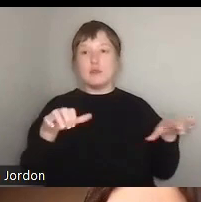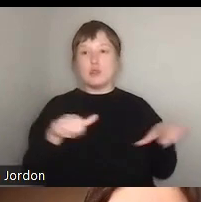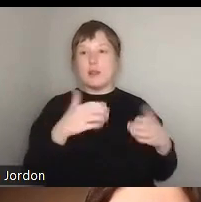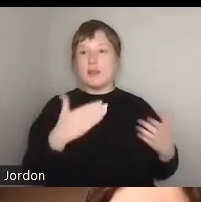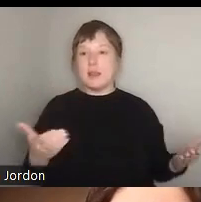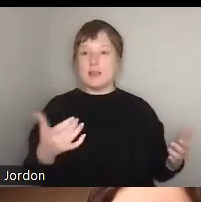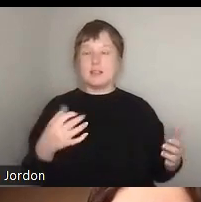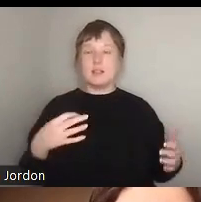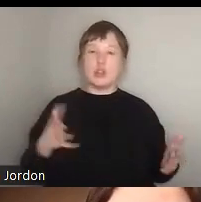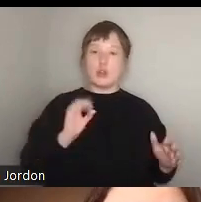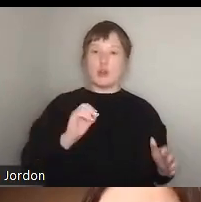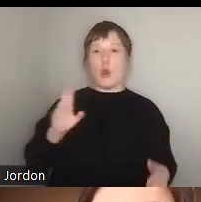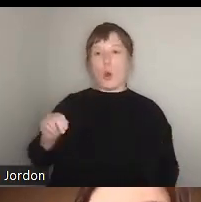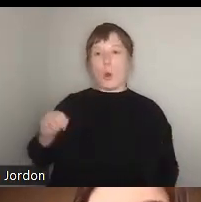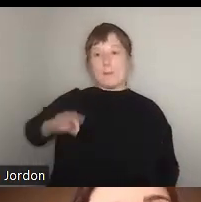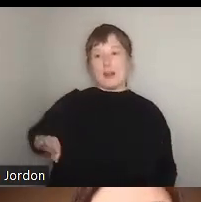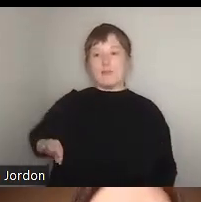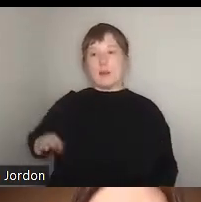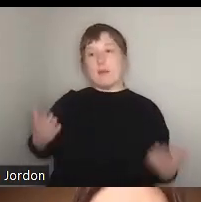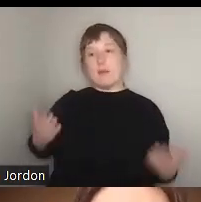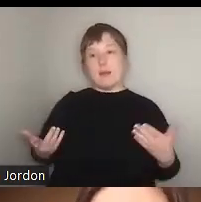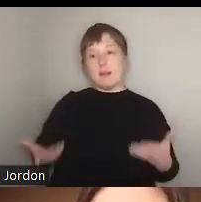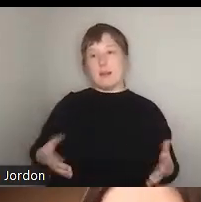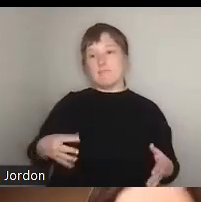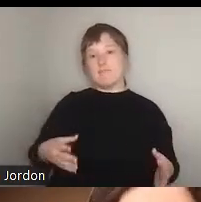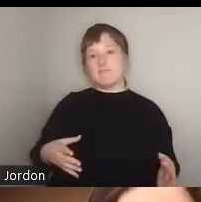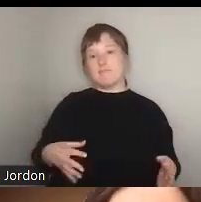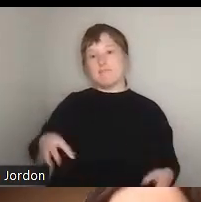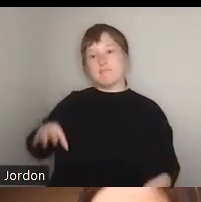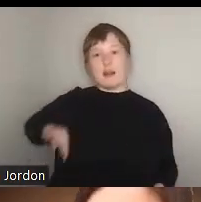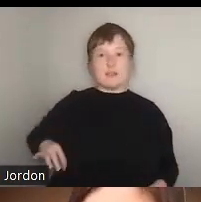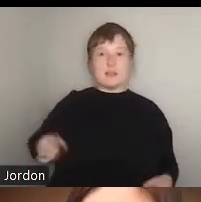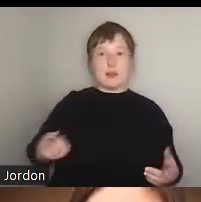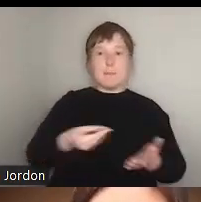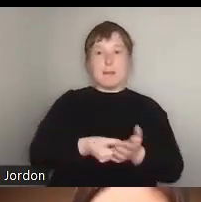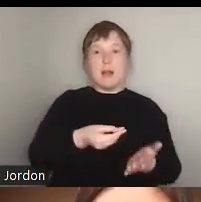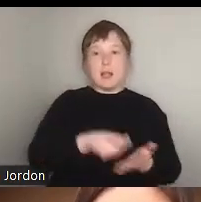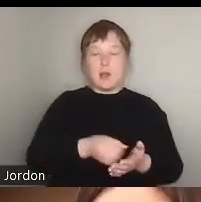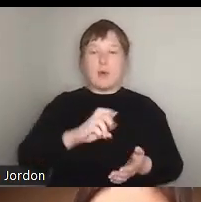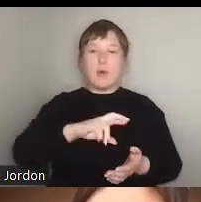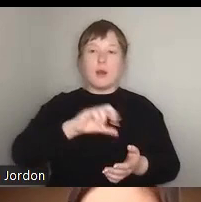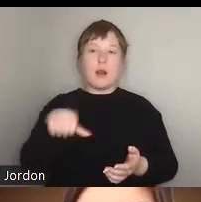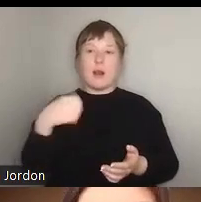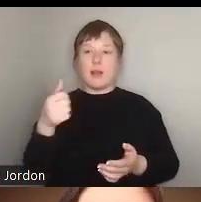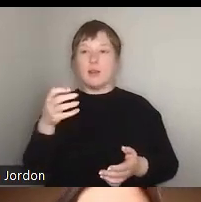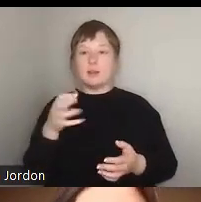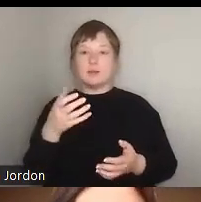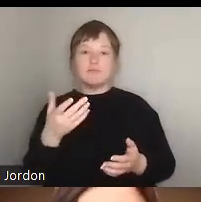advantage because that person might be gaining something out of that, whether it's monetary or some other form of benefit.